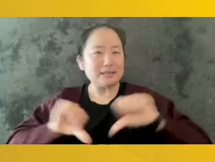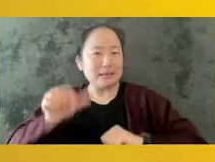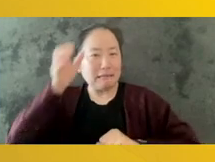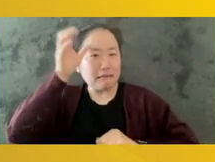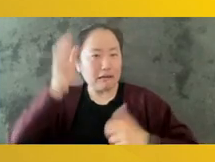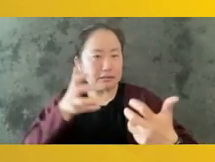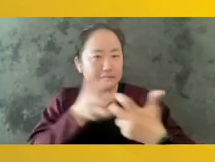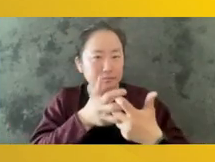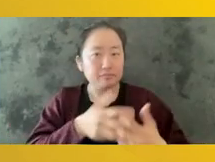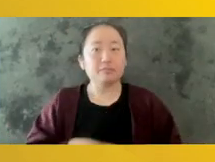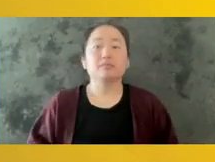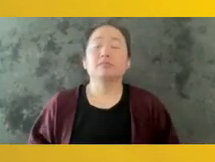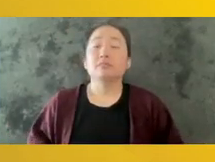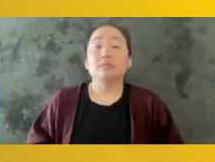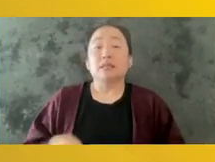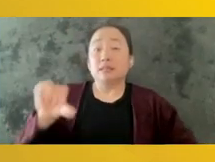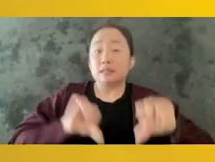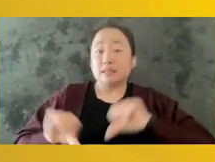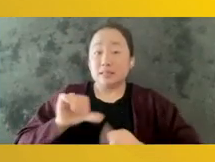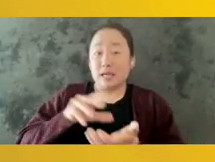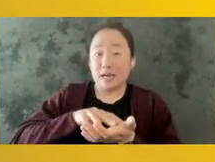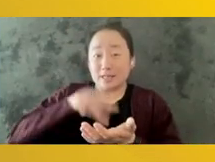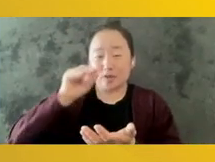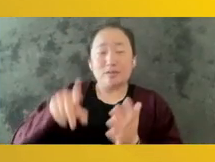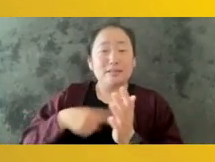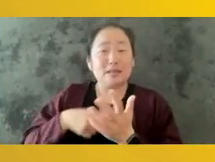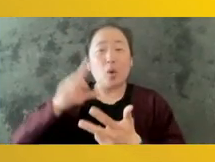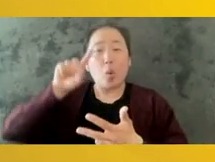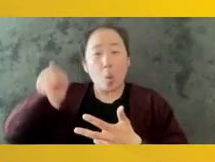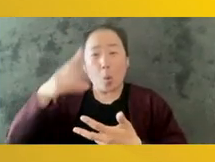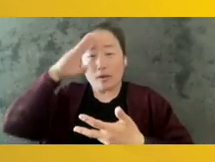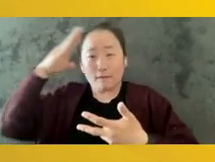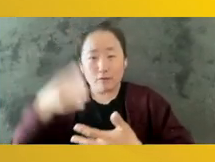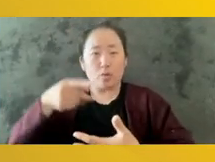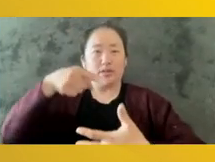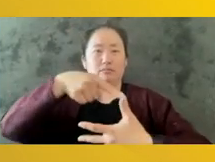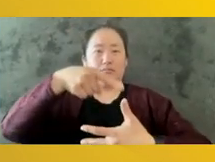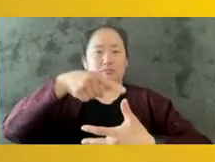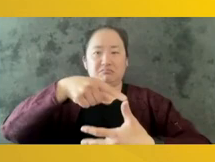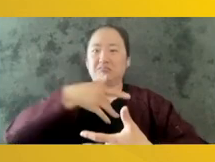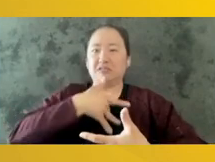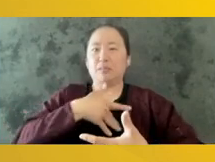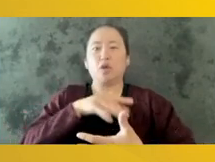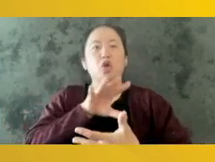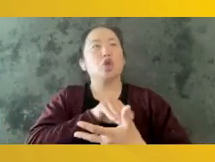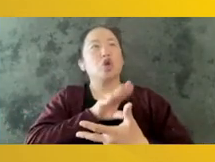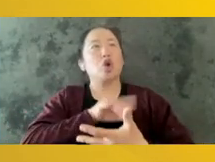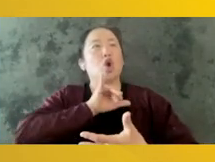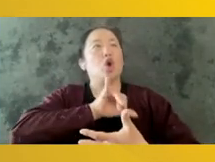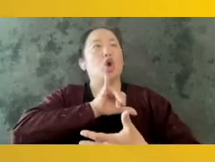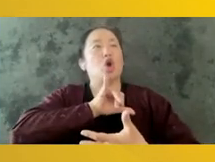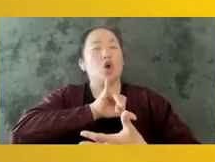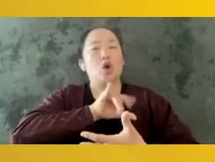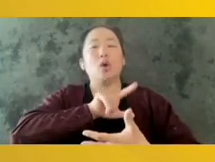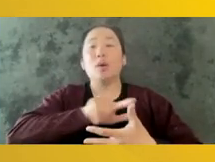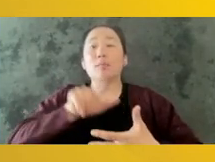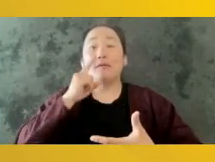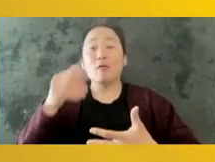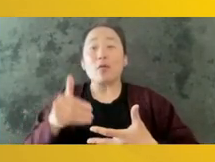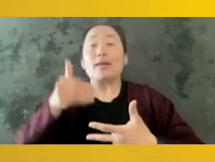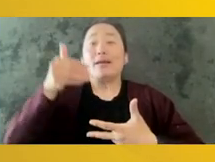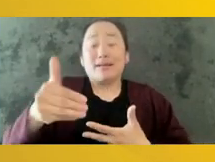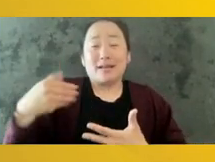learning in classrooms is just focused on this content, but the next generation science standards put equal focus on what's called the